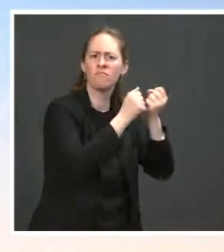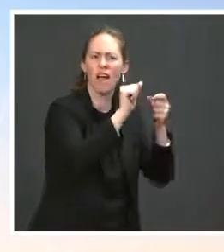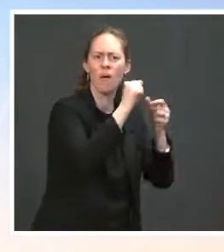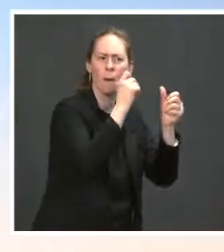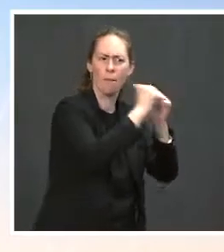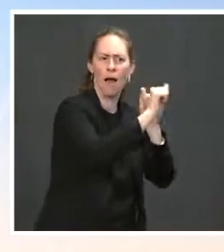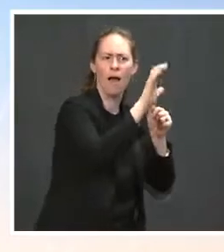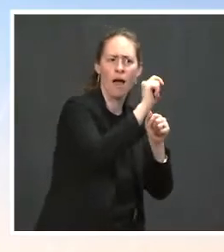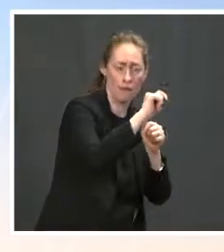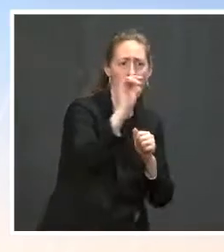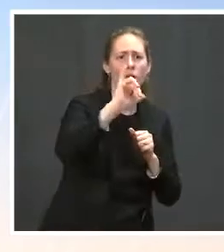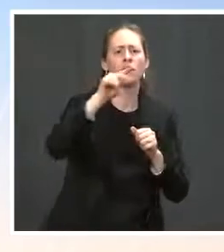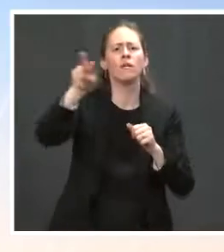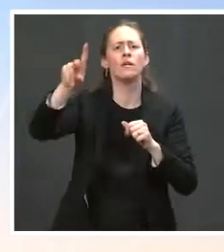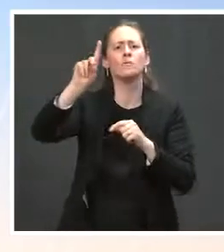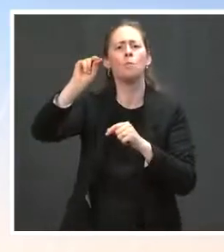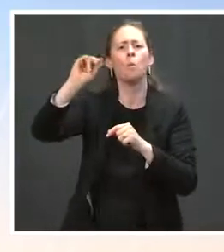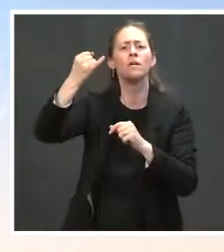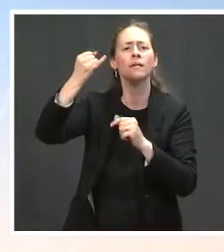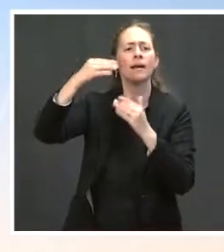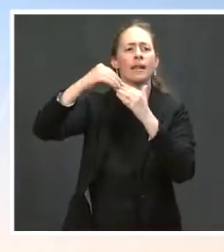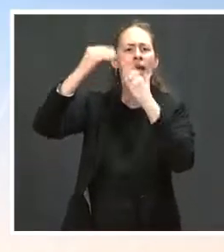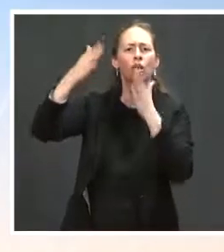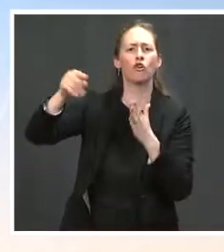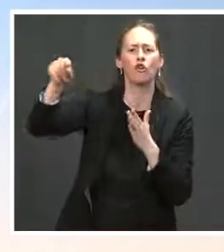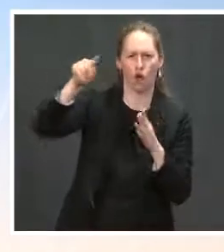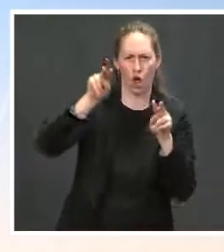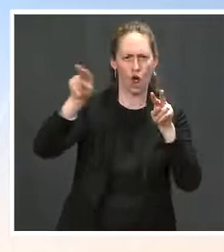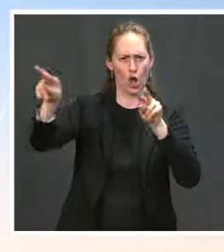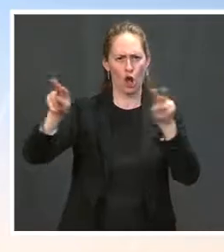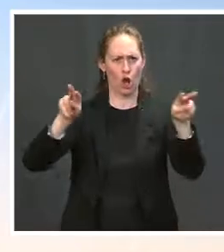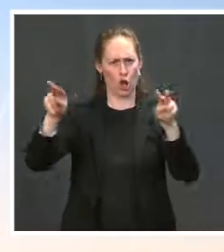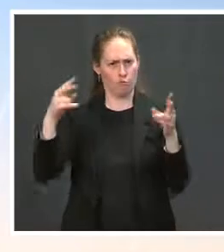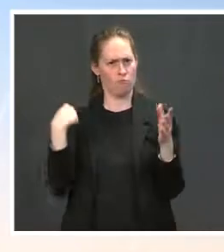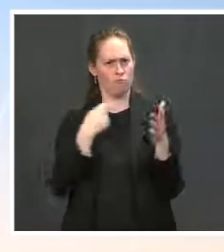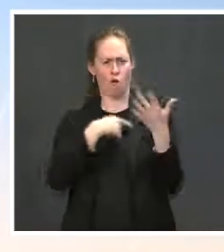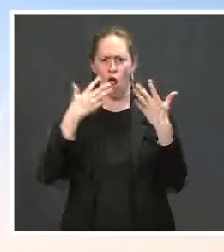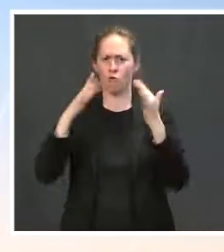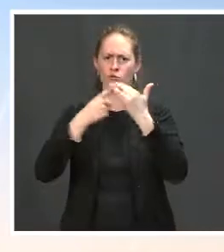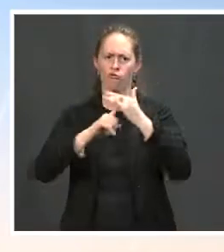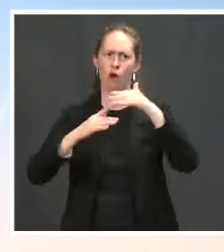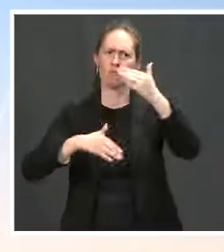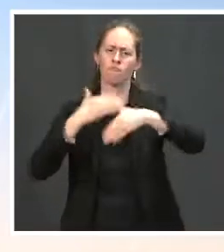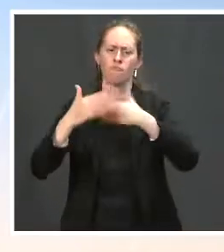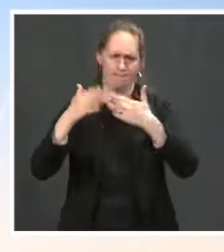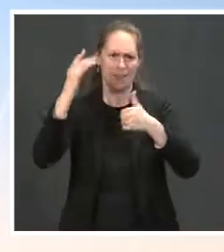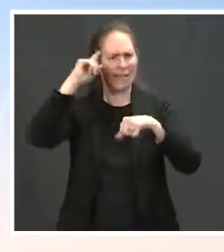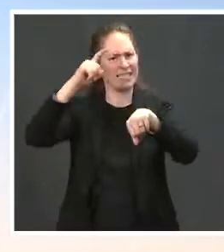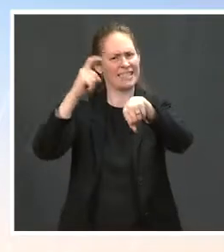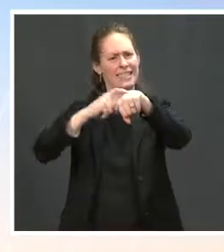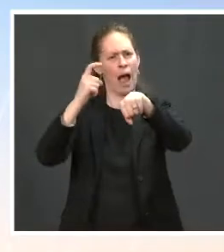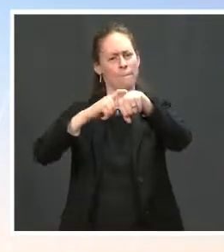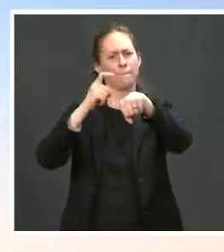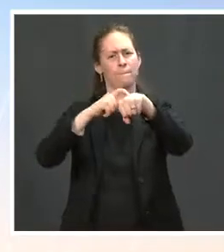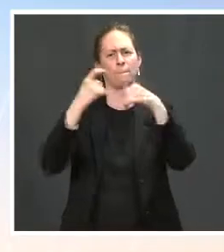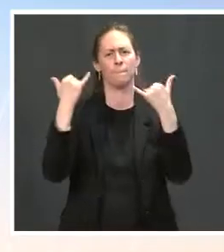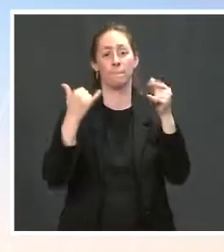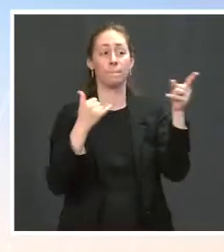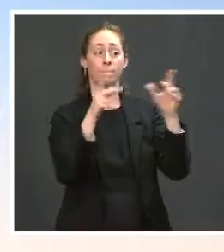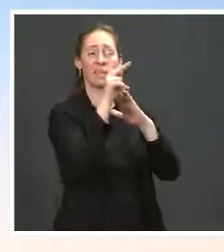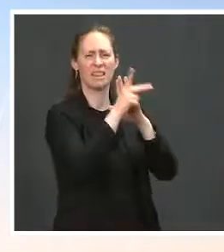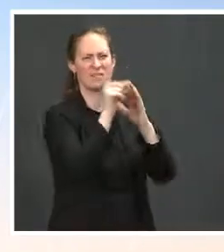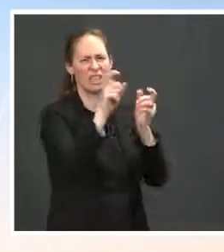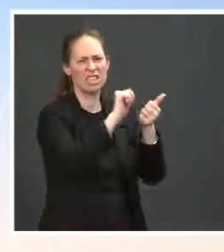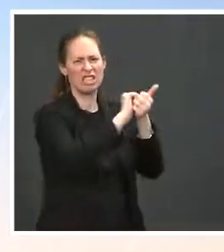Department of Justice to address long outdated policies, and to ask